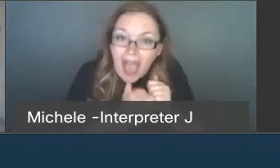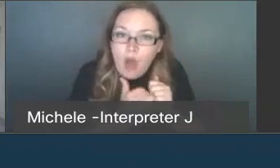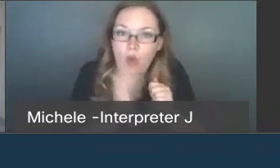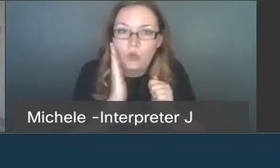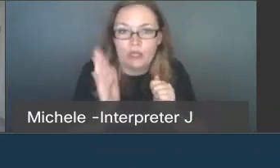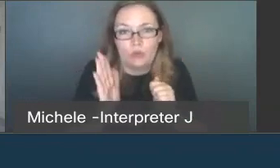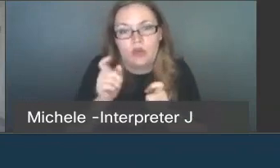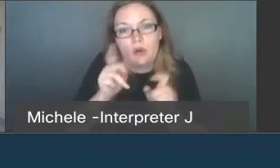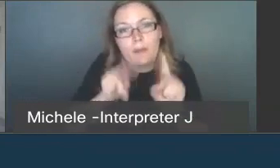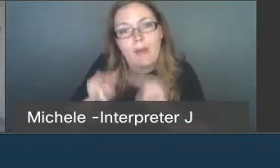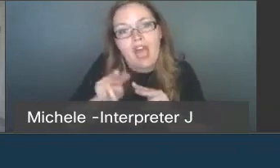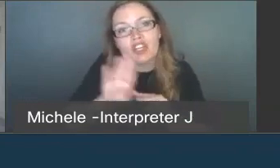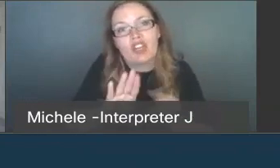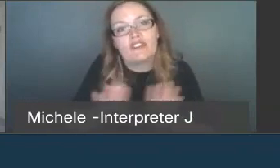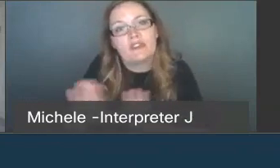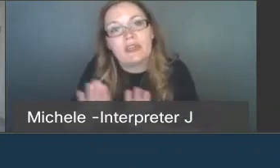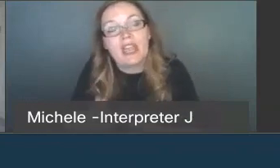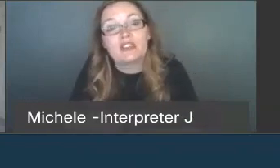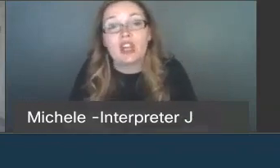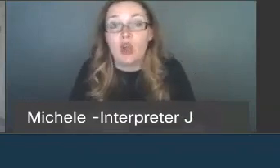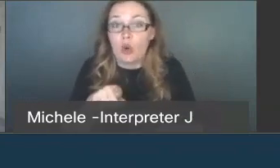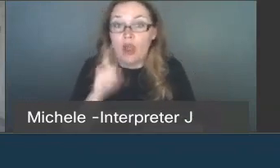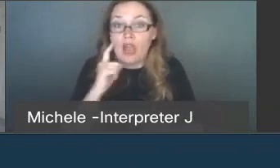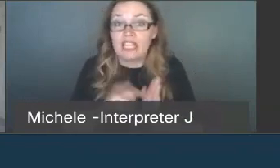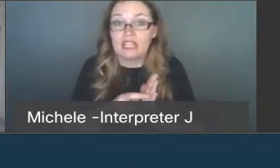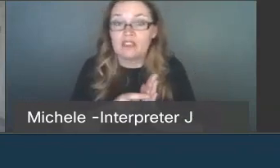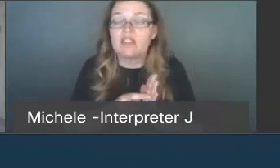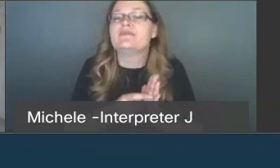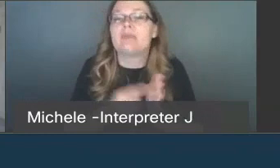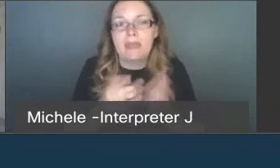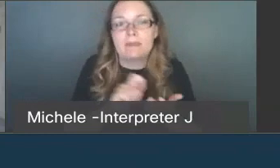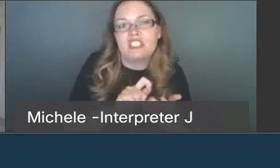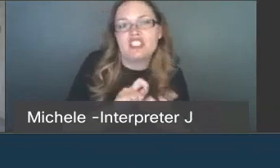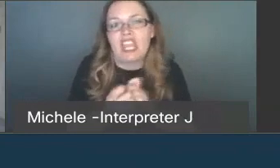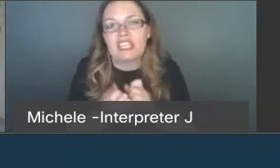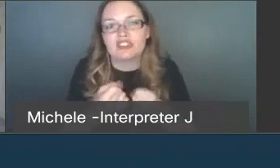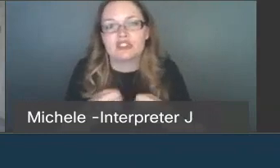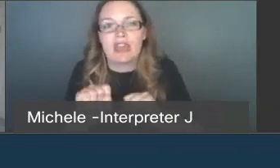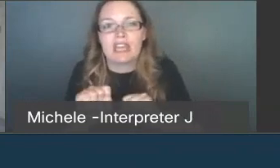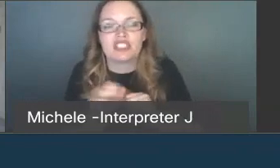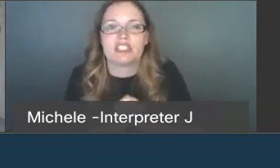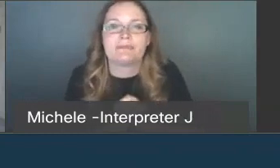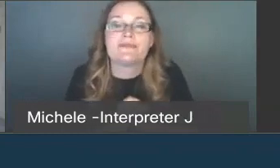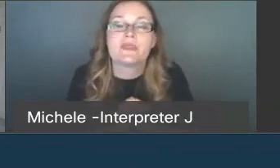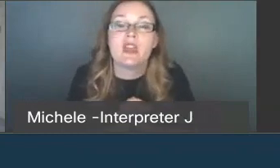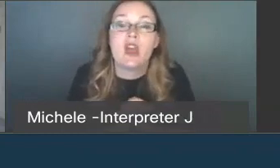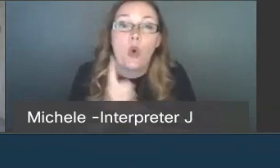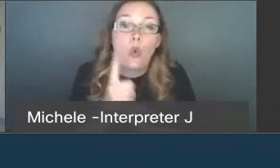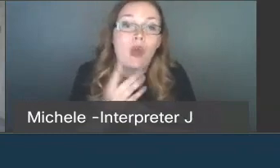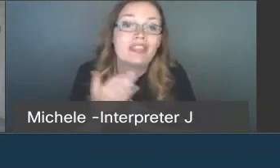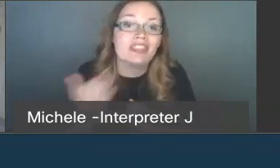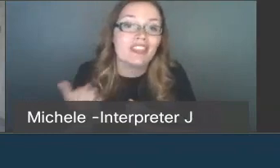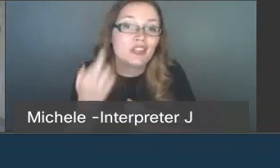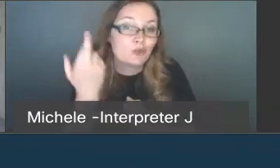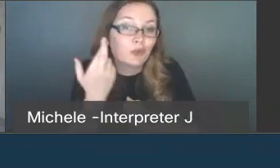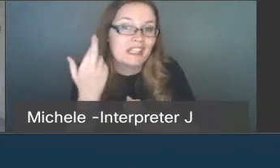then also be ready to change strategies over time as needed. Again, one of the things that brought me to this work in the